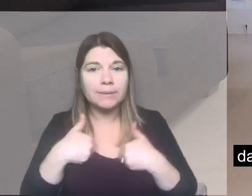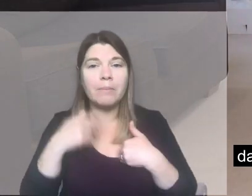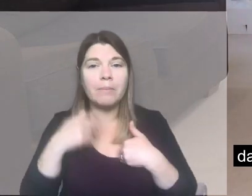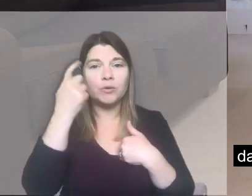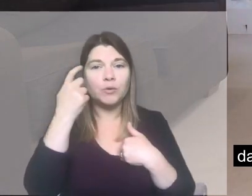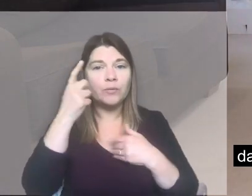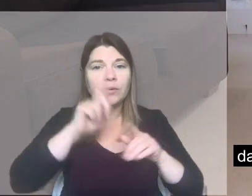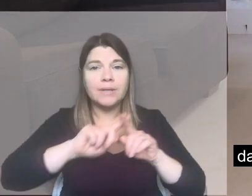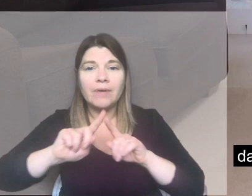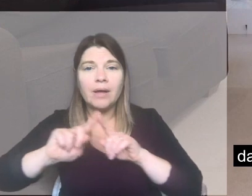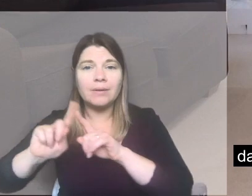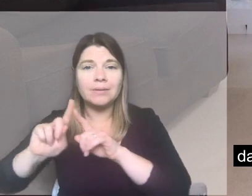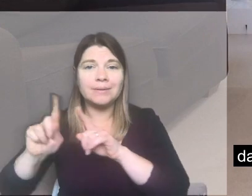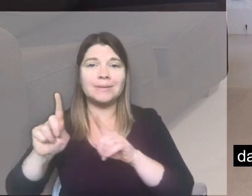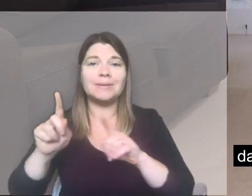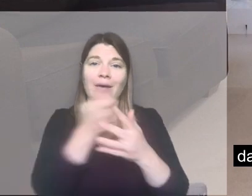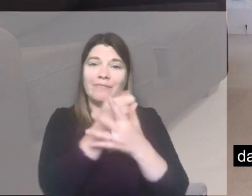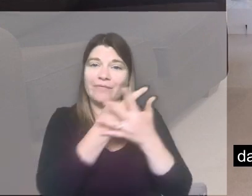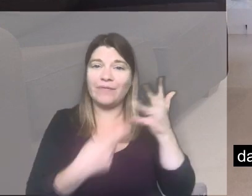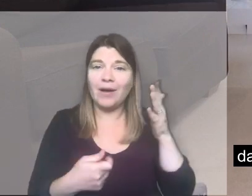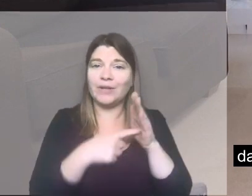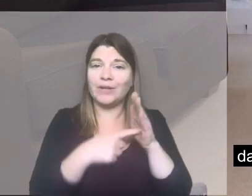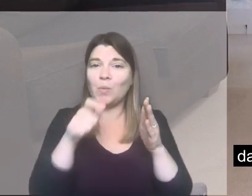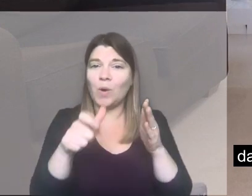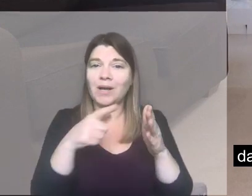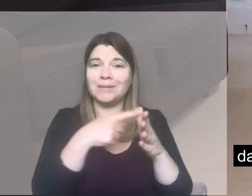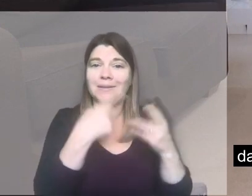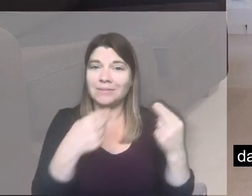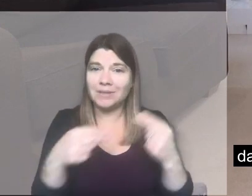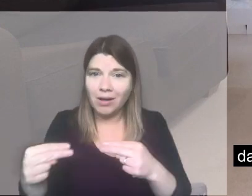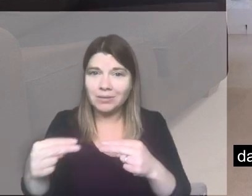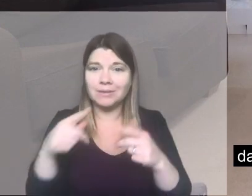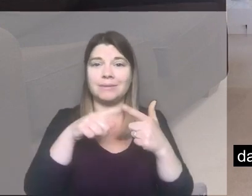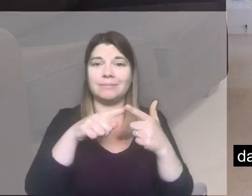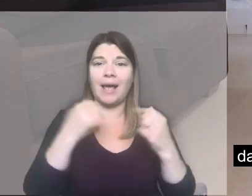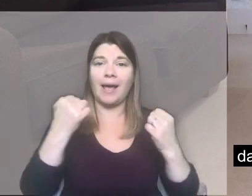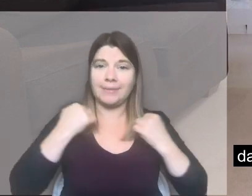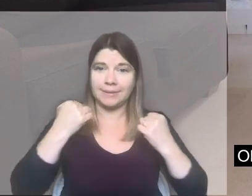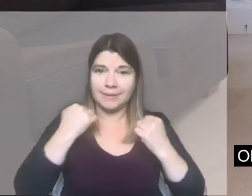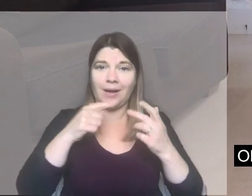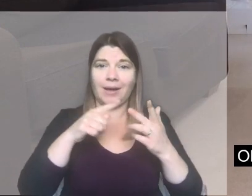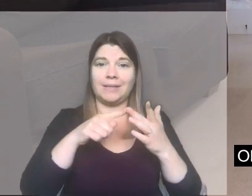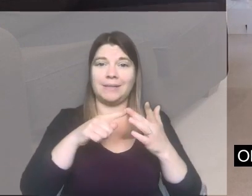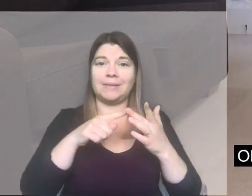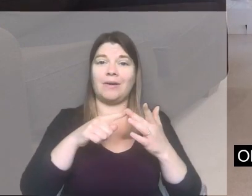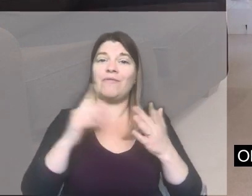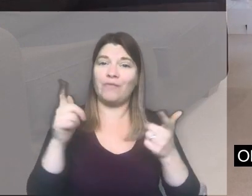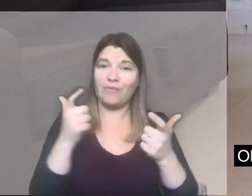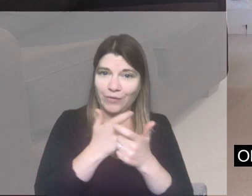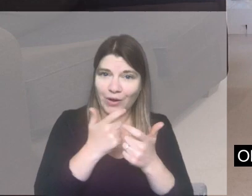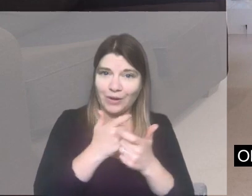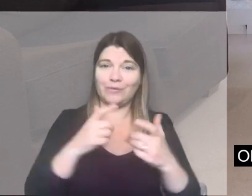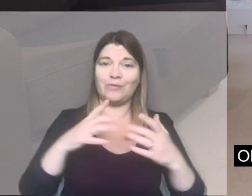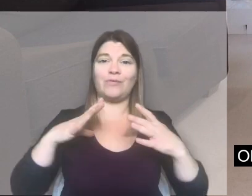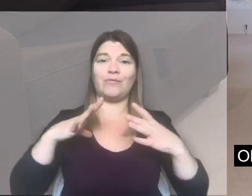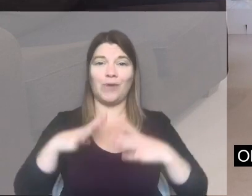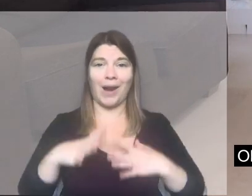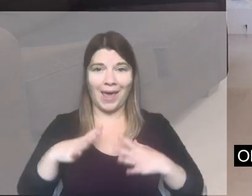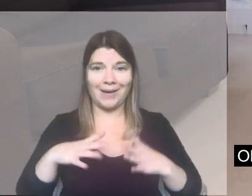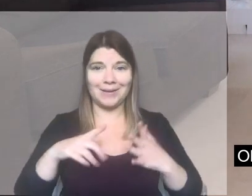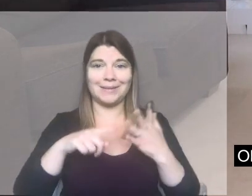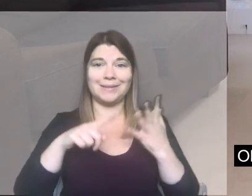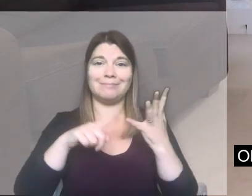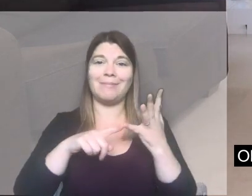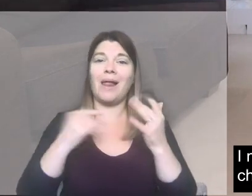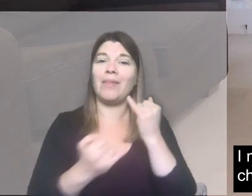dance, exercise, fun, relax and swing. Okay, I'm trying to